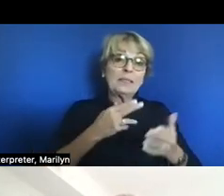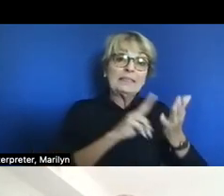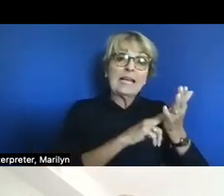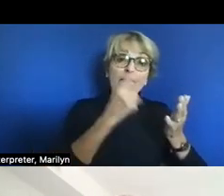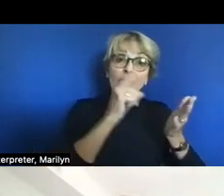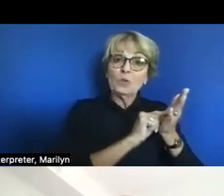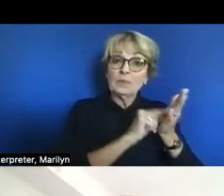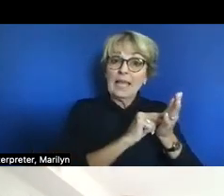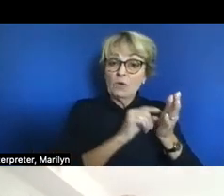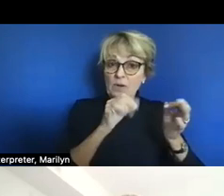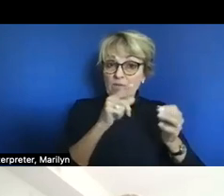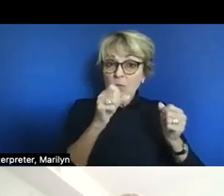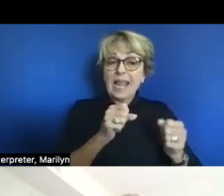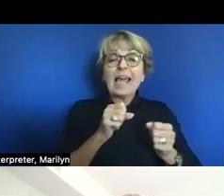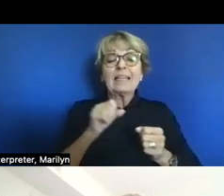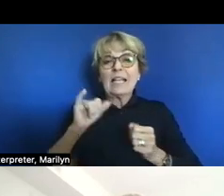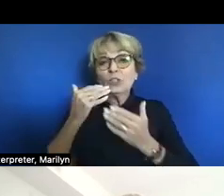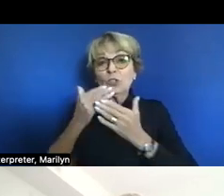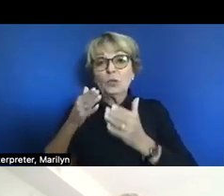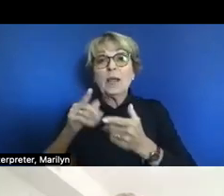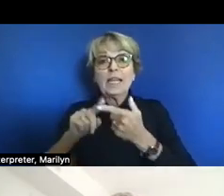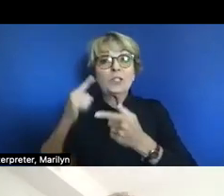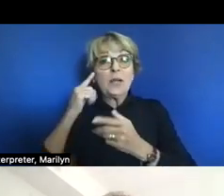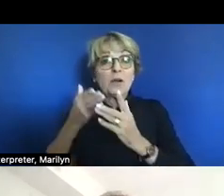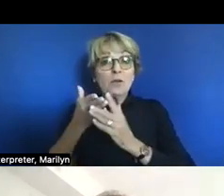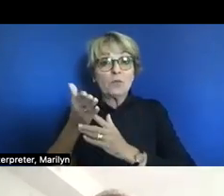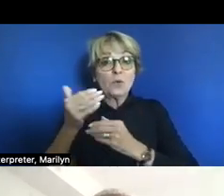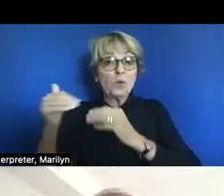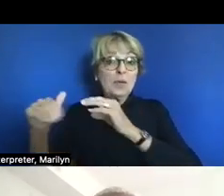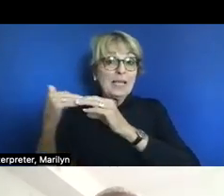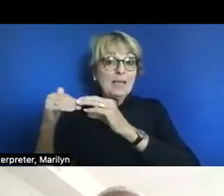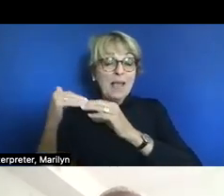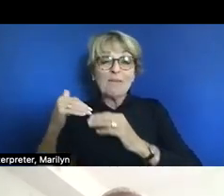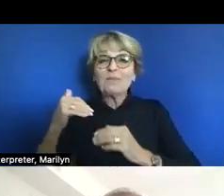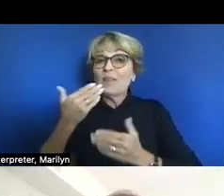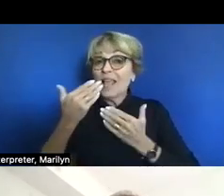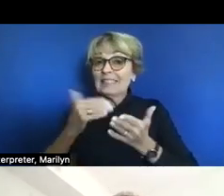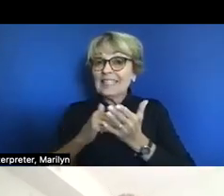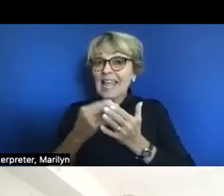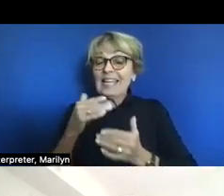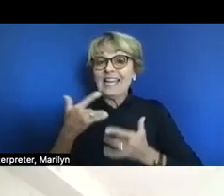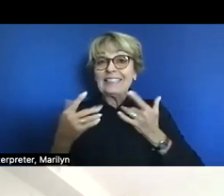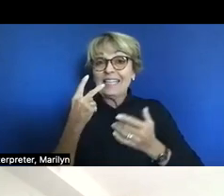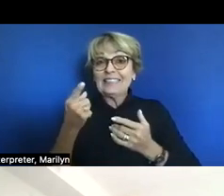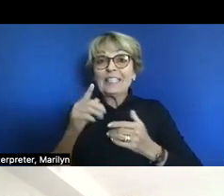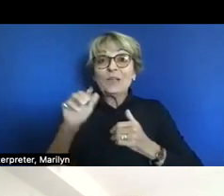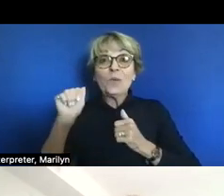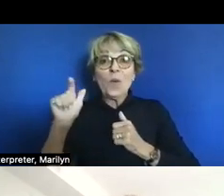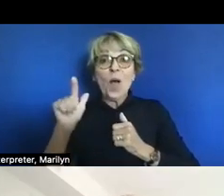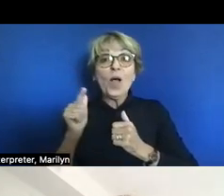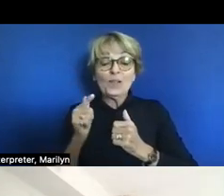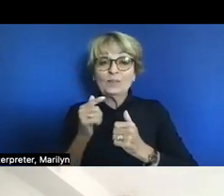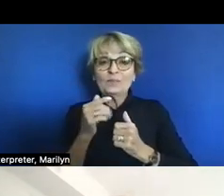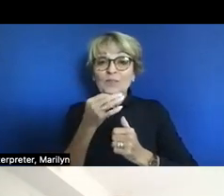a good way to hear from us via email. So thank you again and excited to see you all very soon. And thank you, Jeff and Jerron, for those